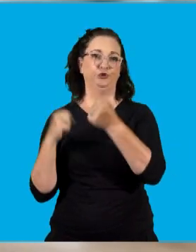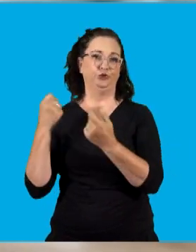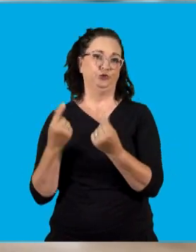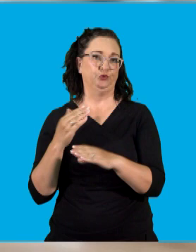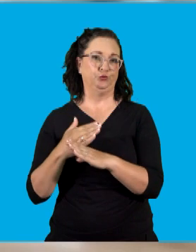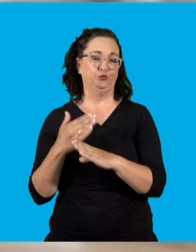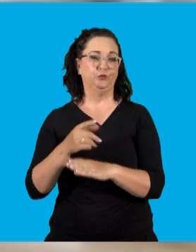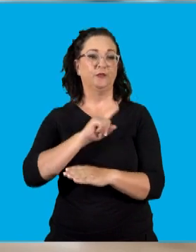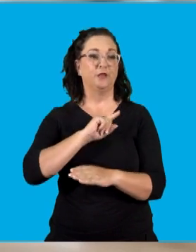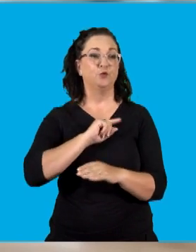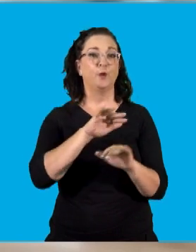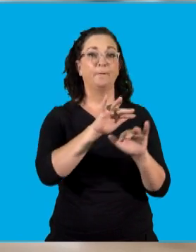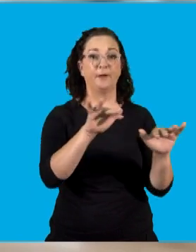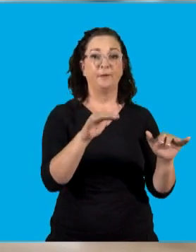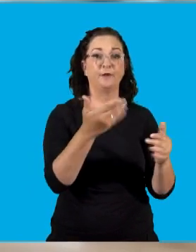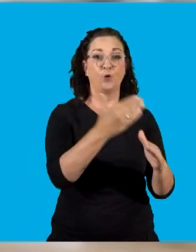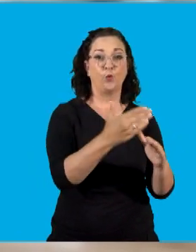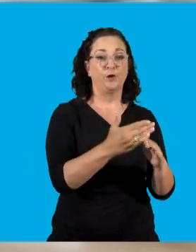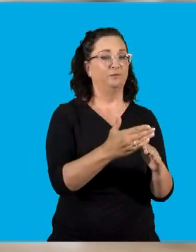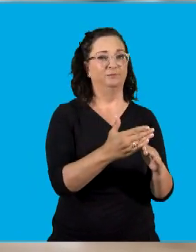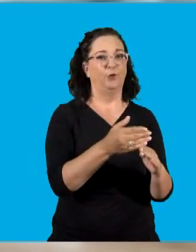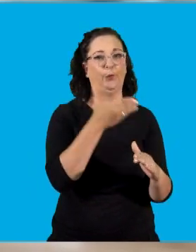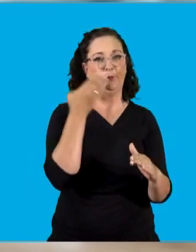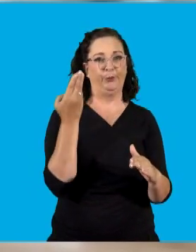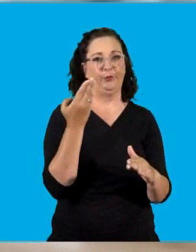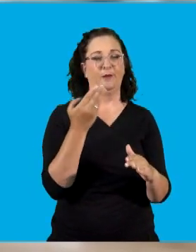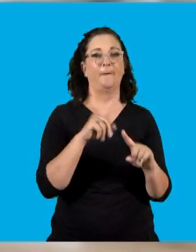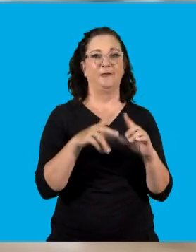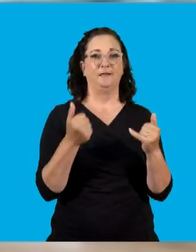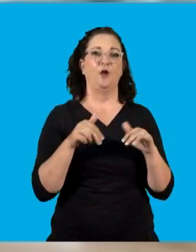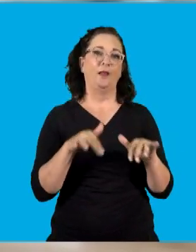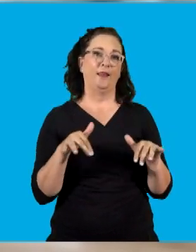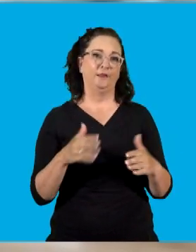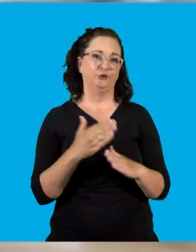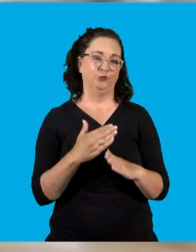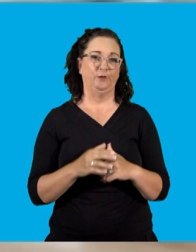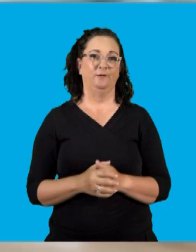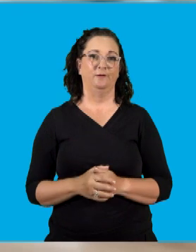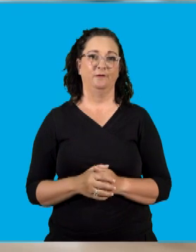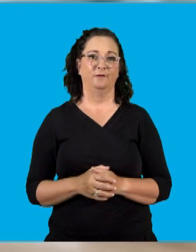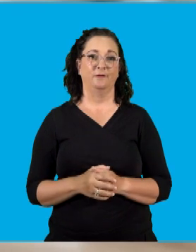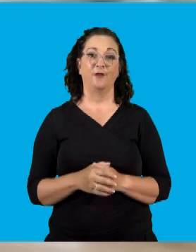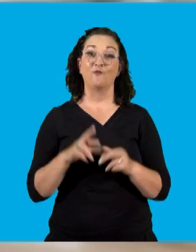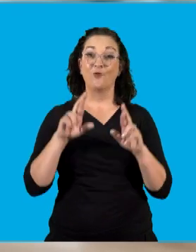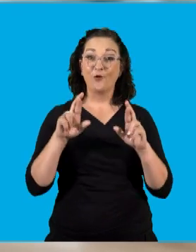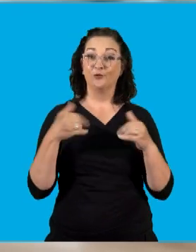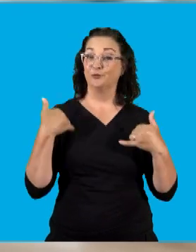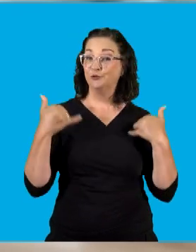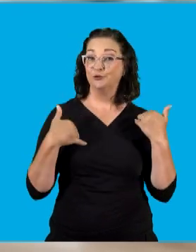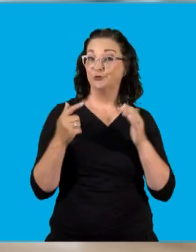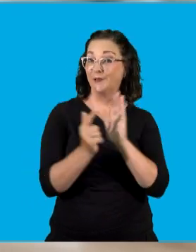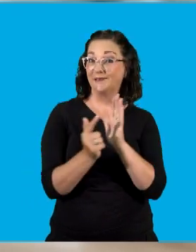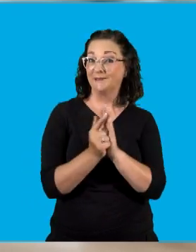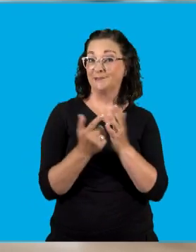remain unemployed. And this is due to unproductive workforce. I hope and wish that today's lesson